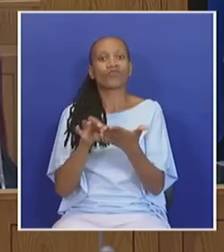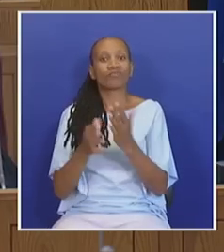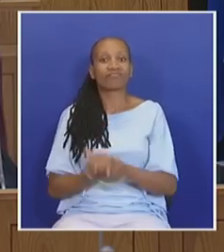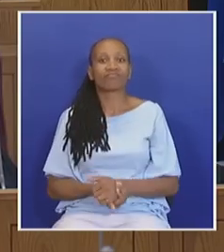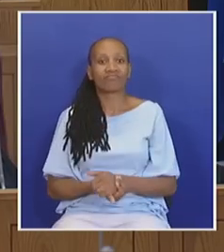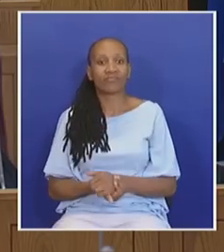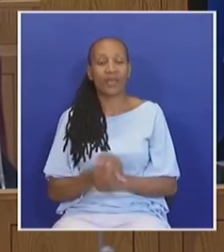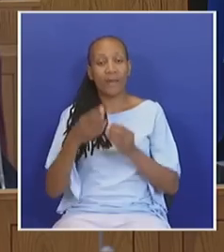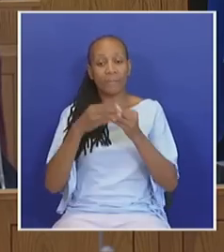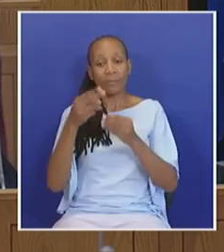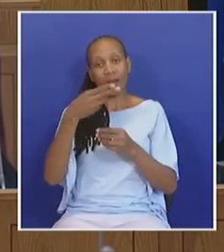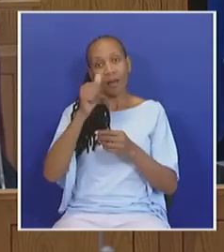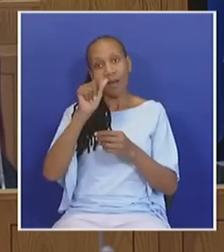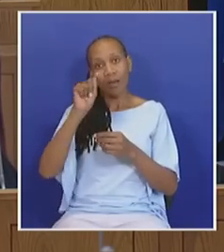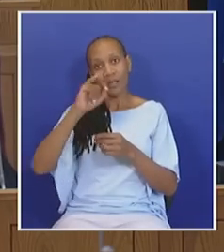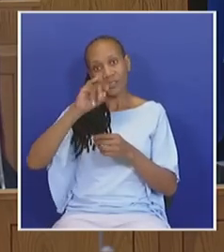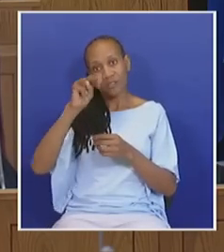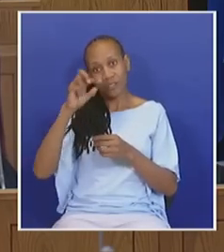Honorable Hatton.